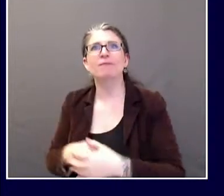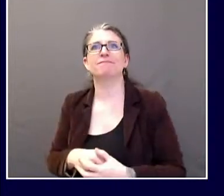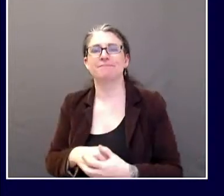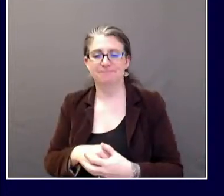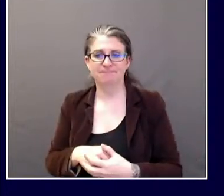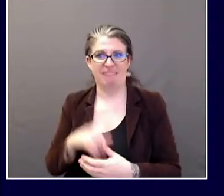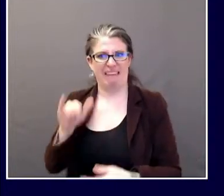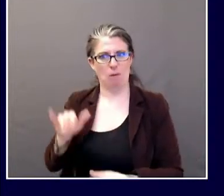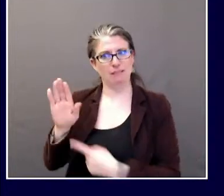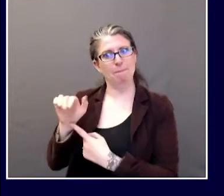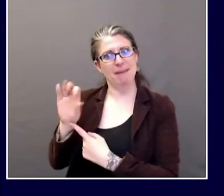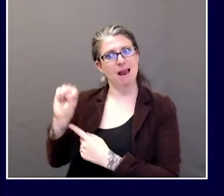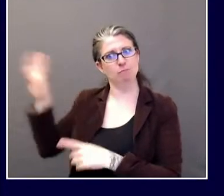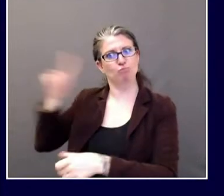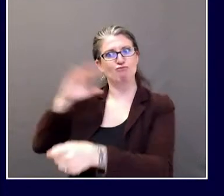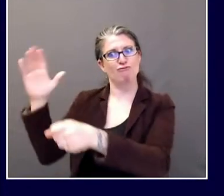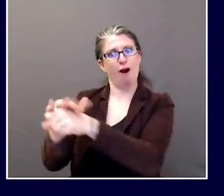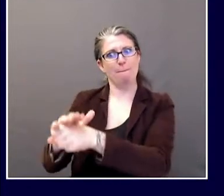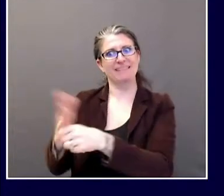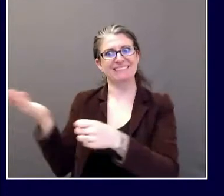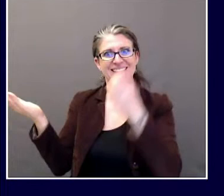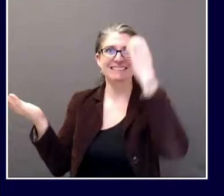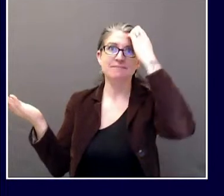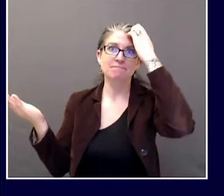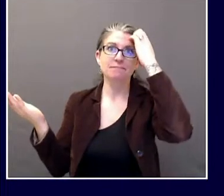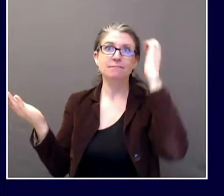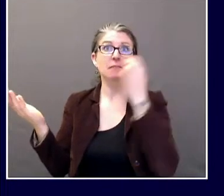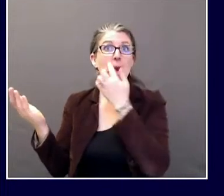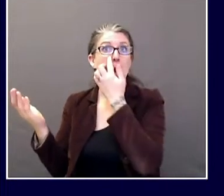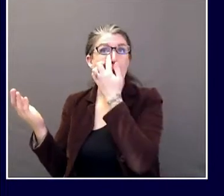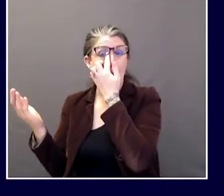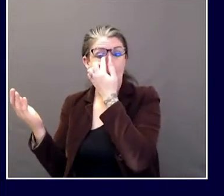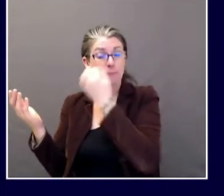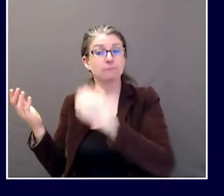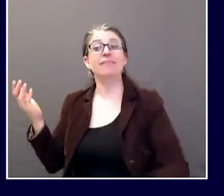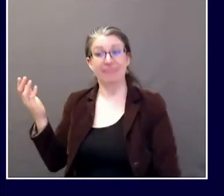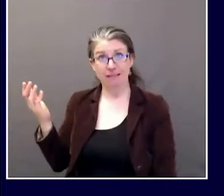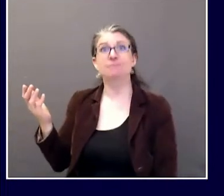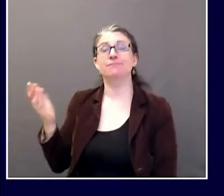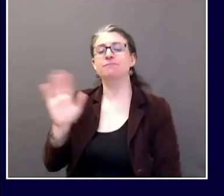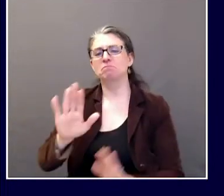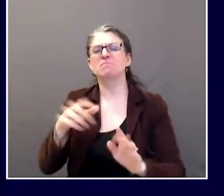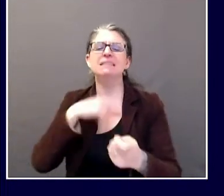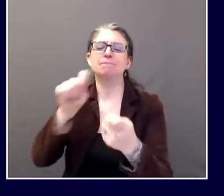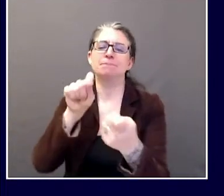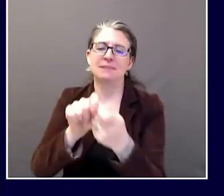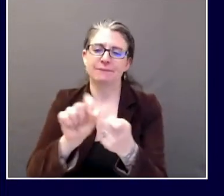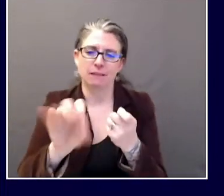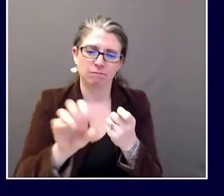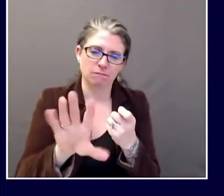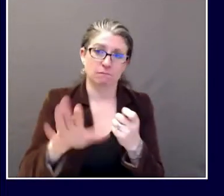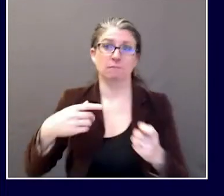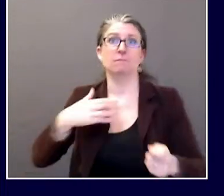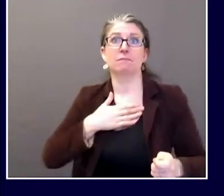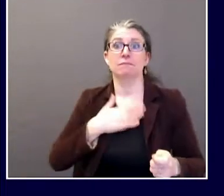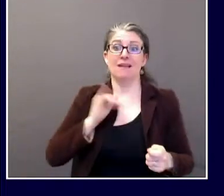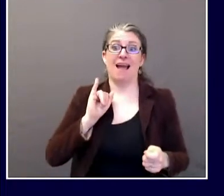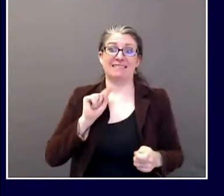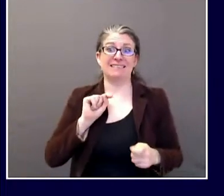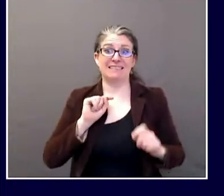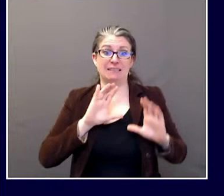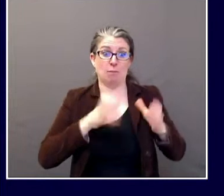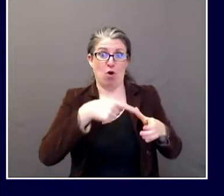teams have seen with VAMs is that, for example, let me give you a very concrete example. As of last week, Patrick, VAMs was not ready